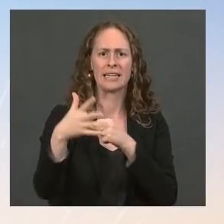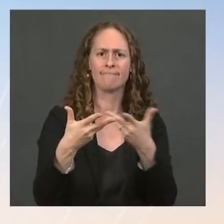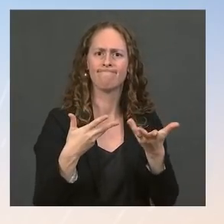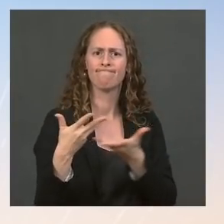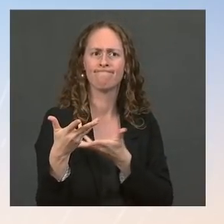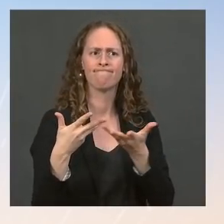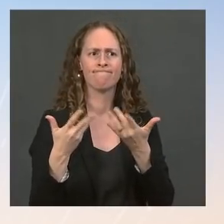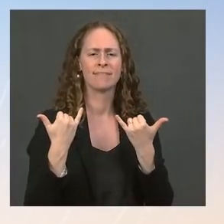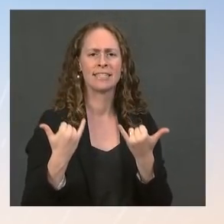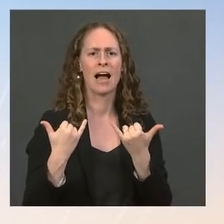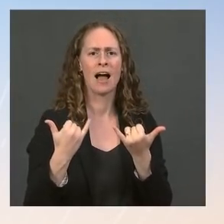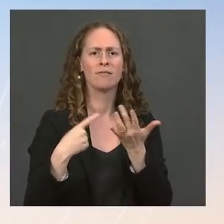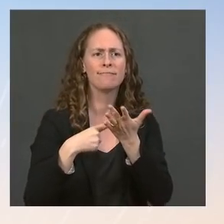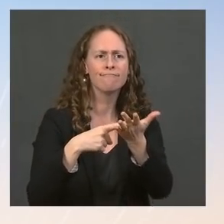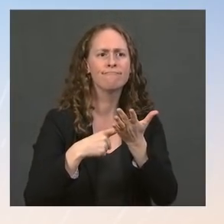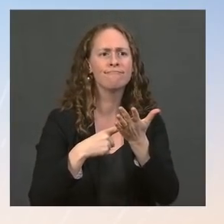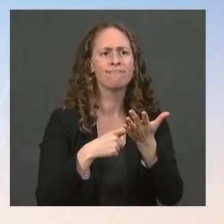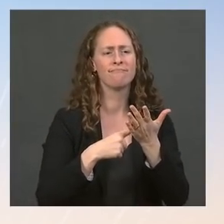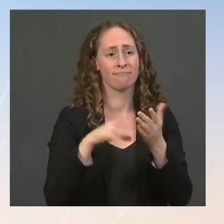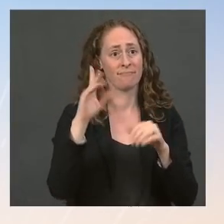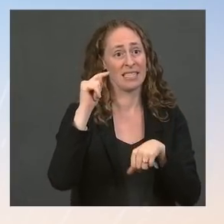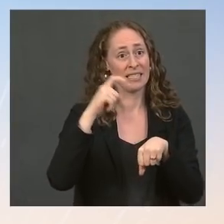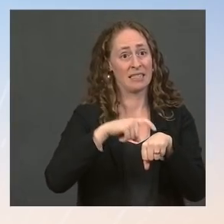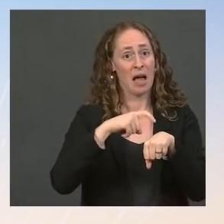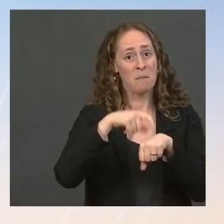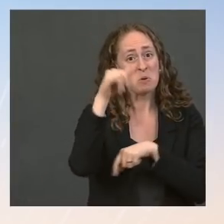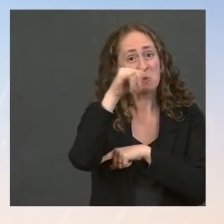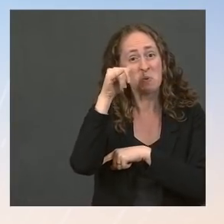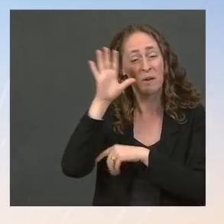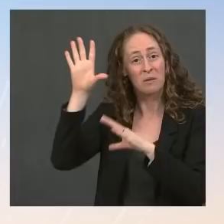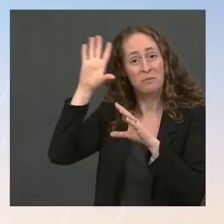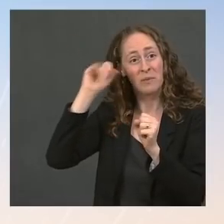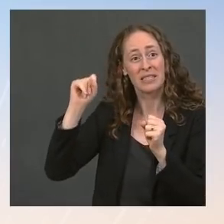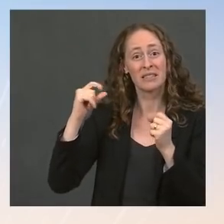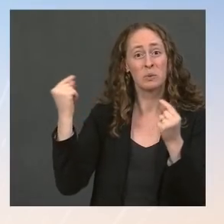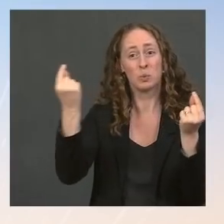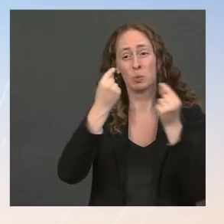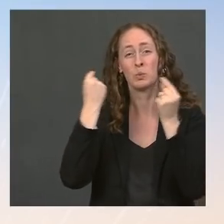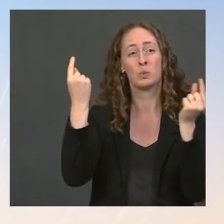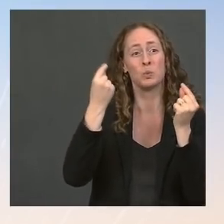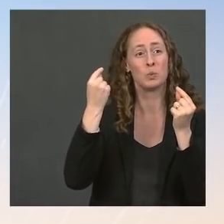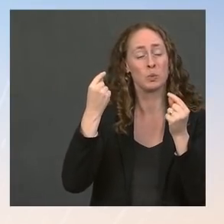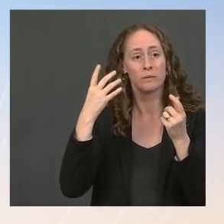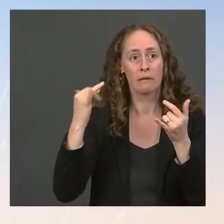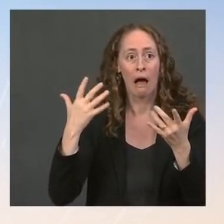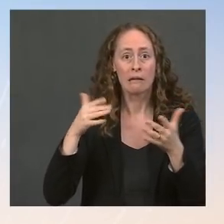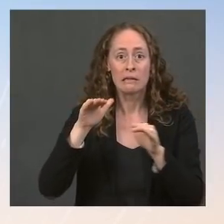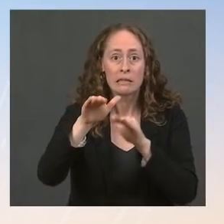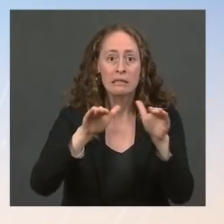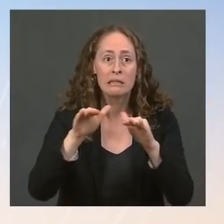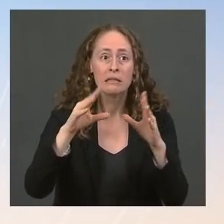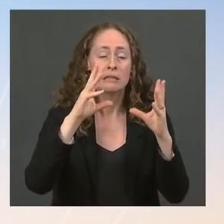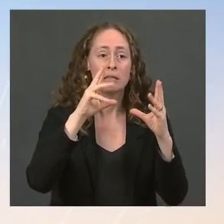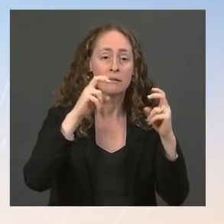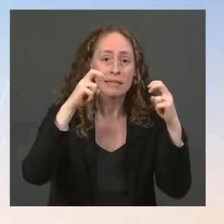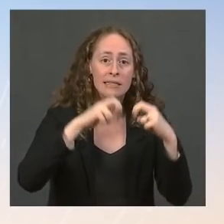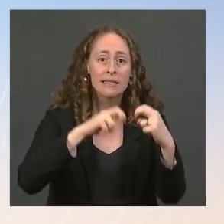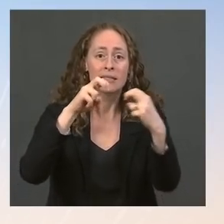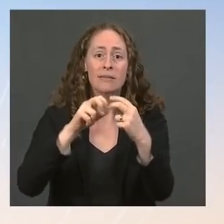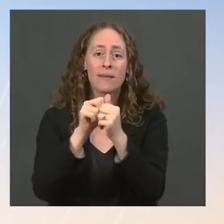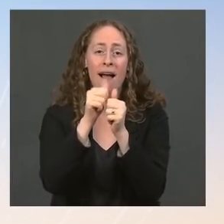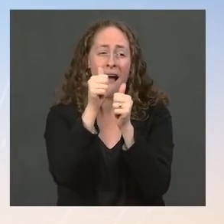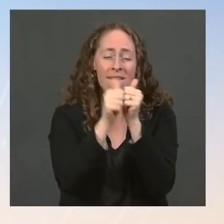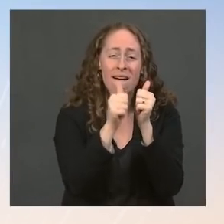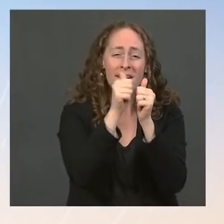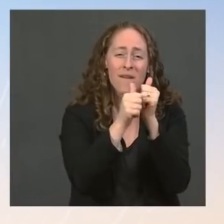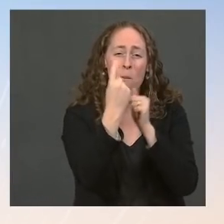precious than the time of the president of the United States over the last 2 days, engaging with each of these senators about the path forward. But I would